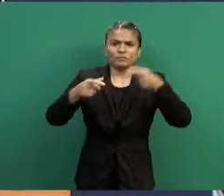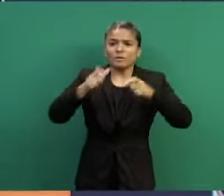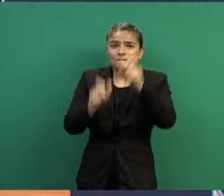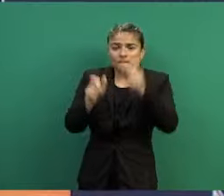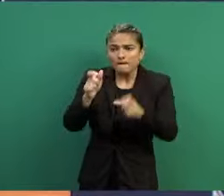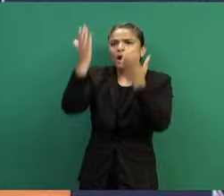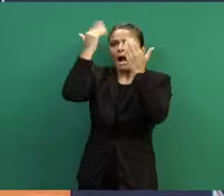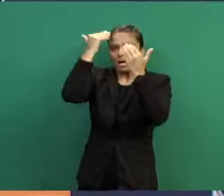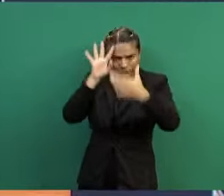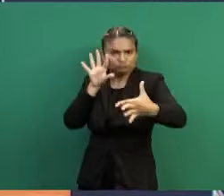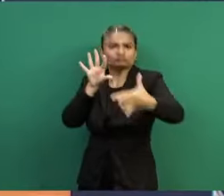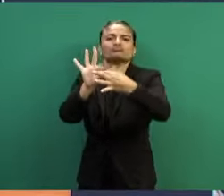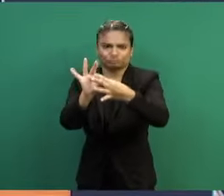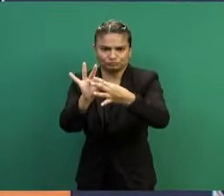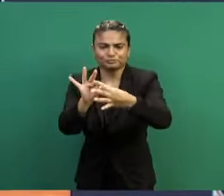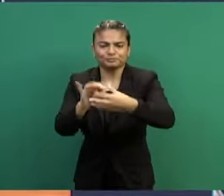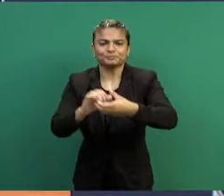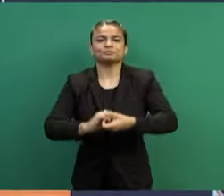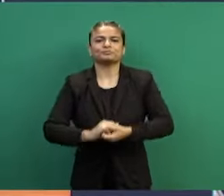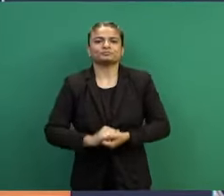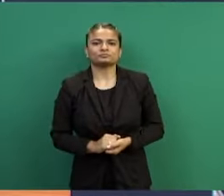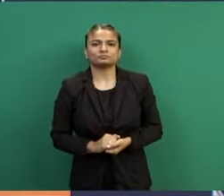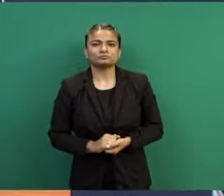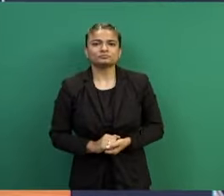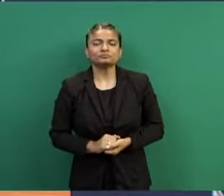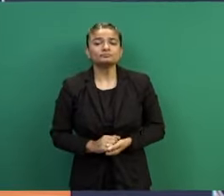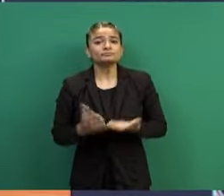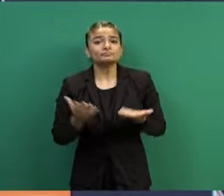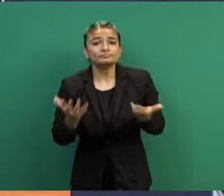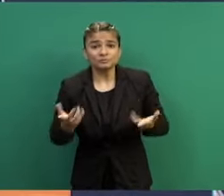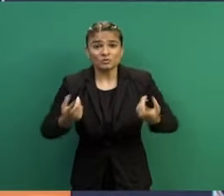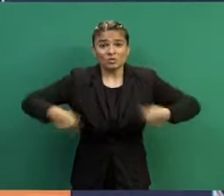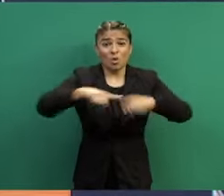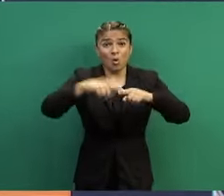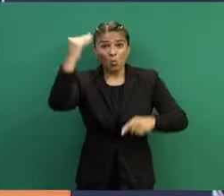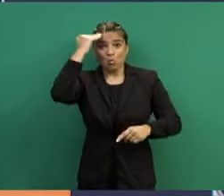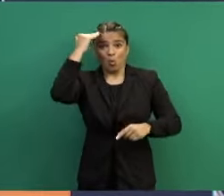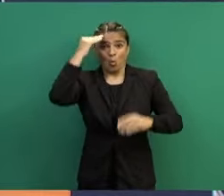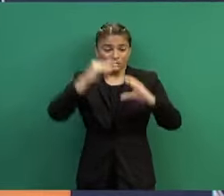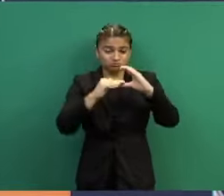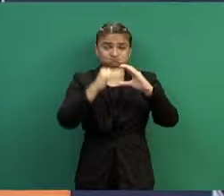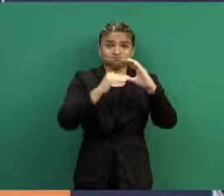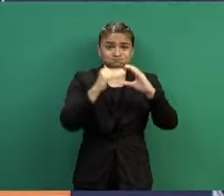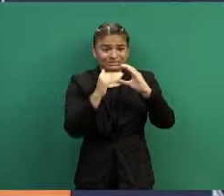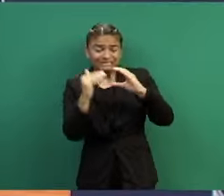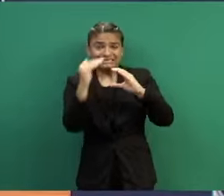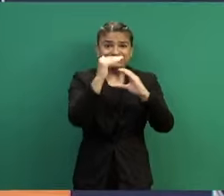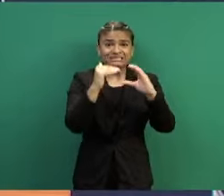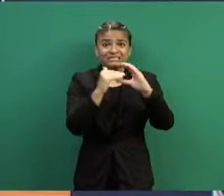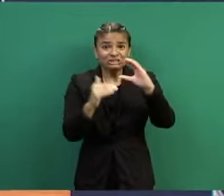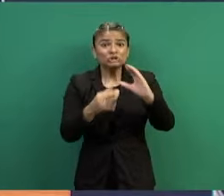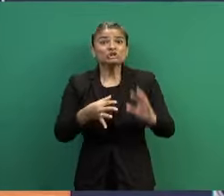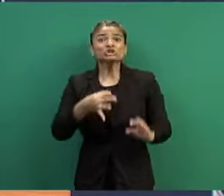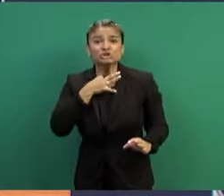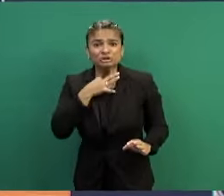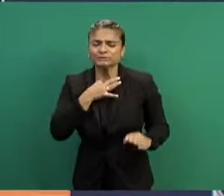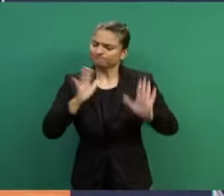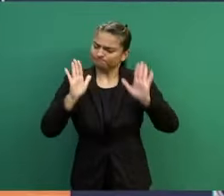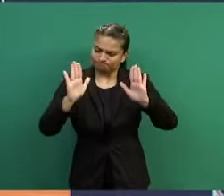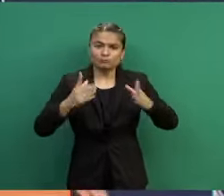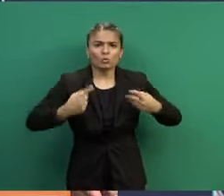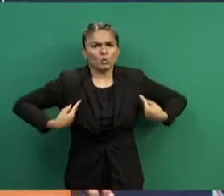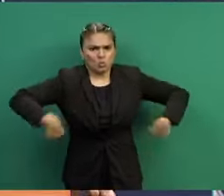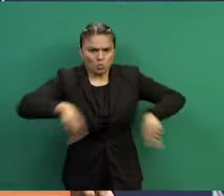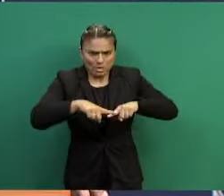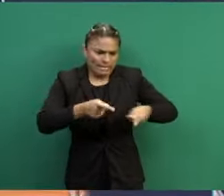Serious upside risks to the inflation outlook remain. In light of these